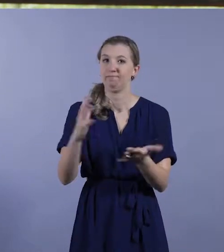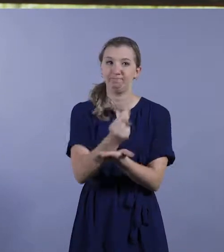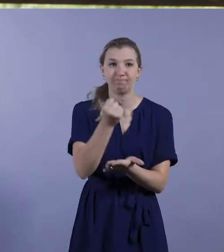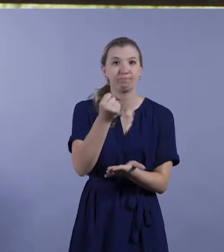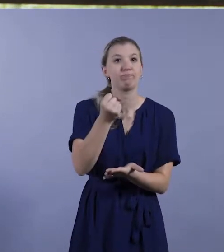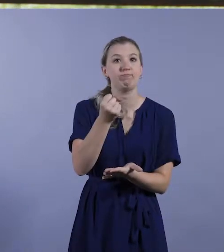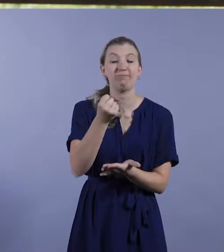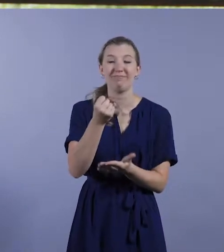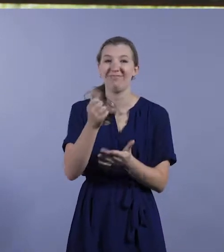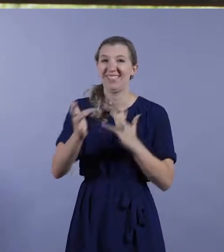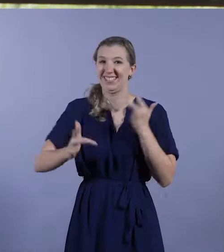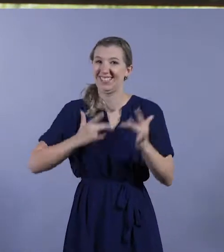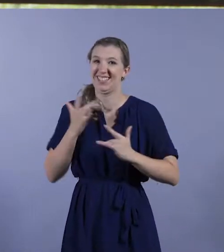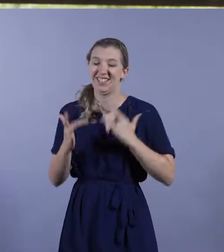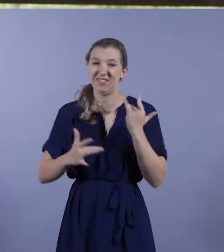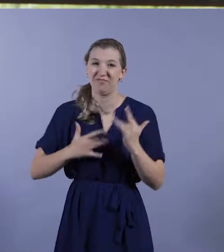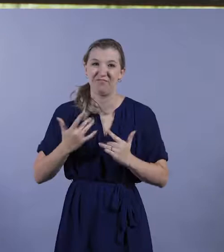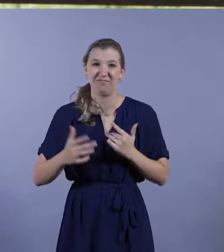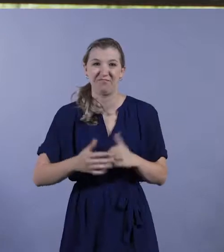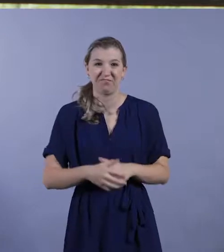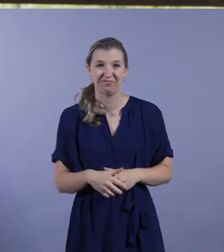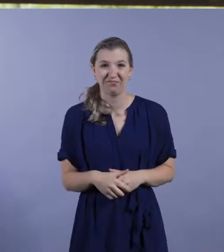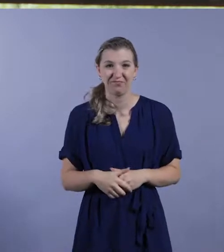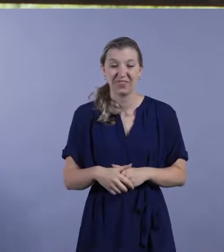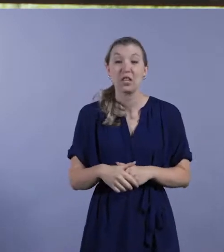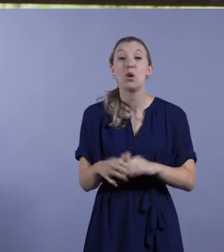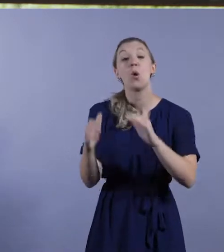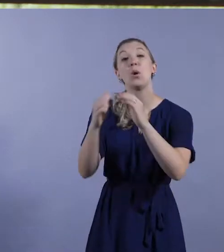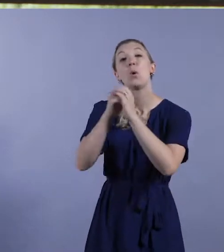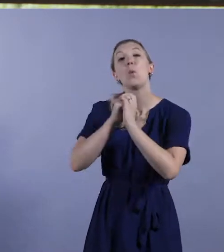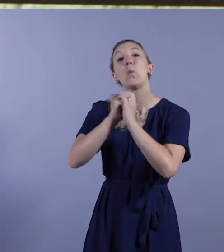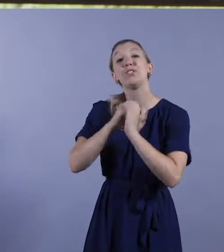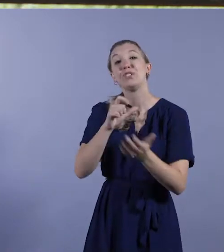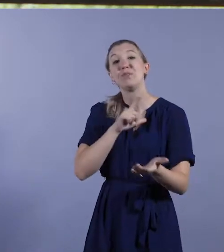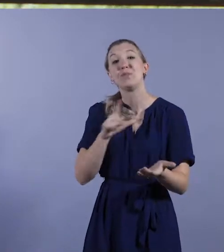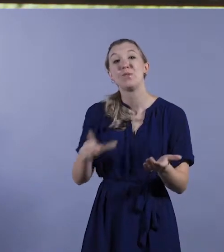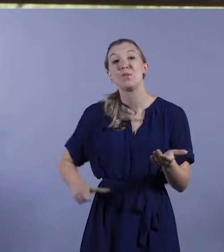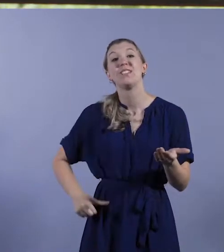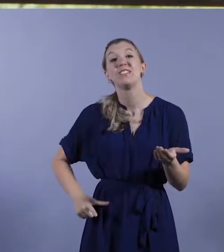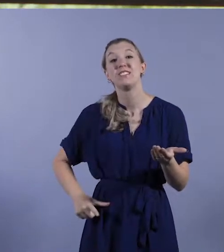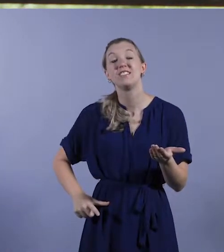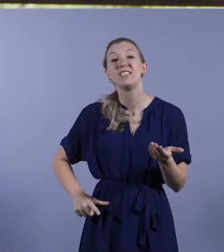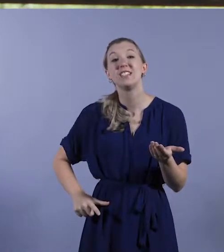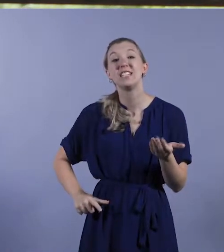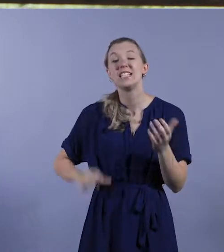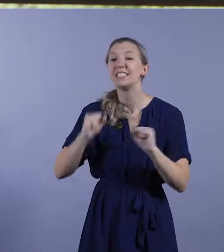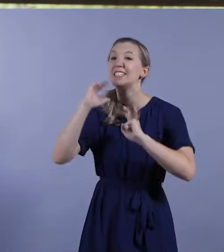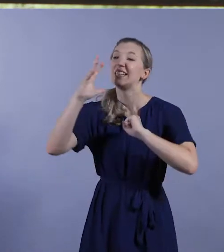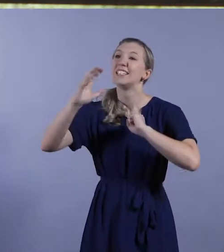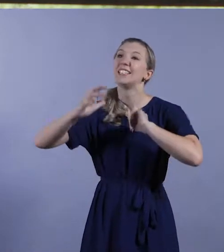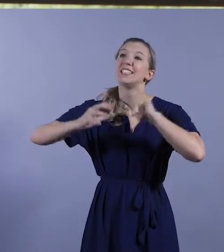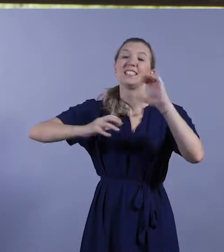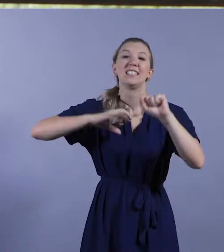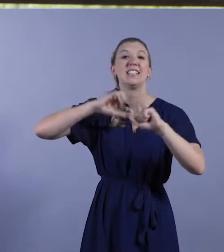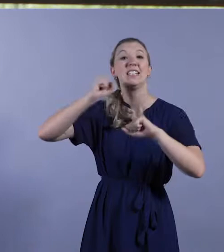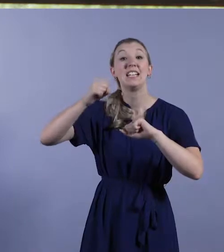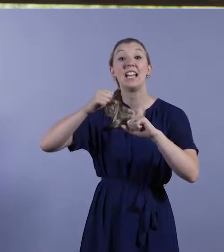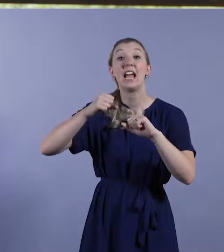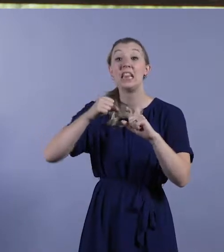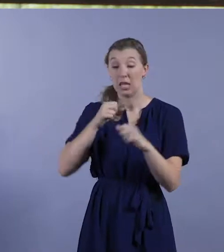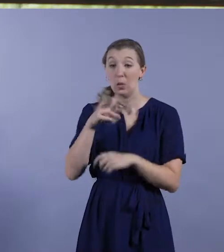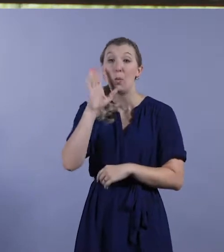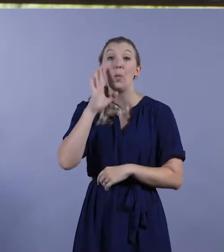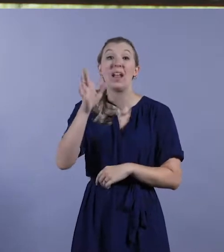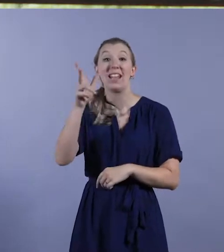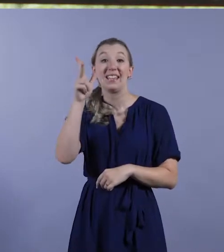And that is exciting stuff. So we're going to worship our Lord. We're going to sing. And then we're going to